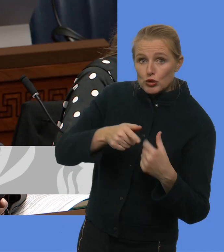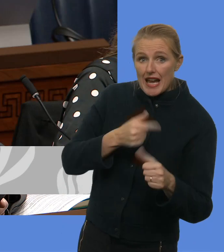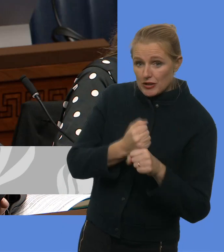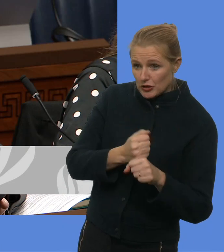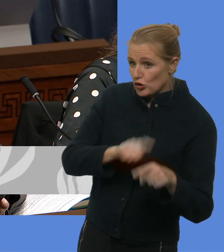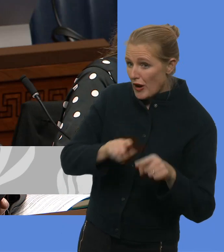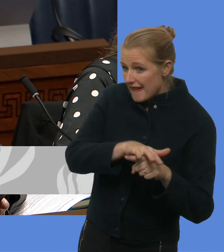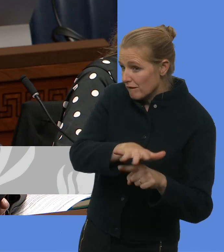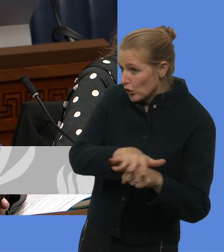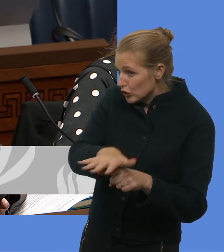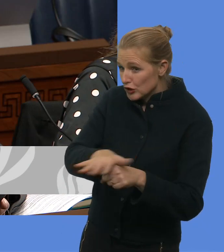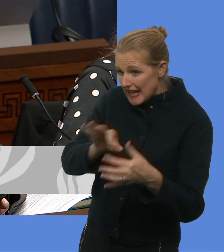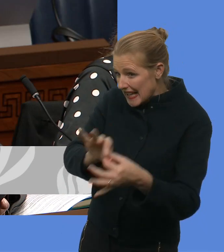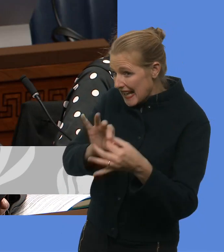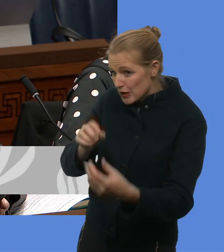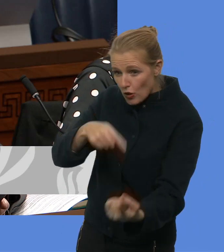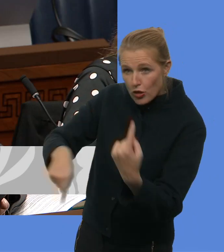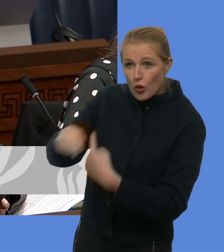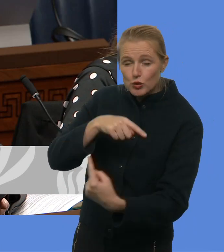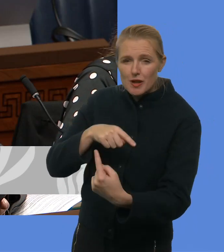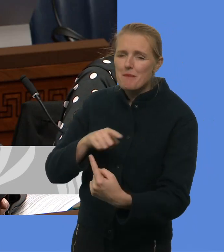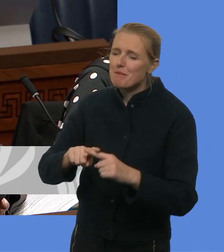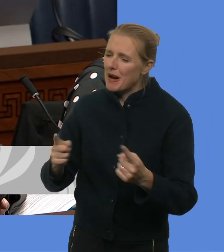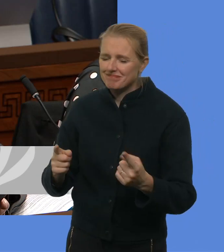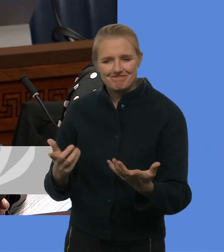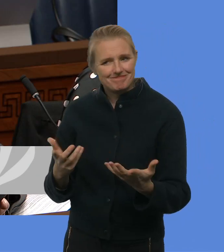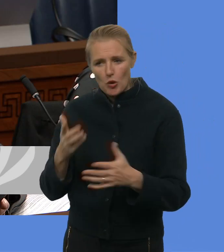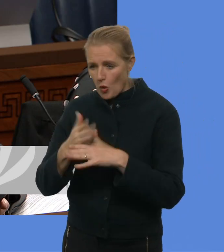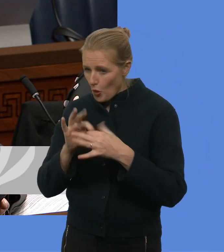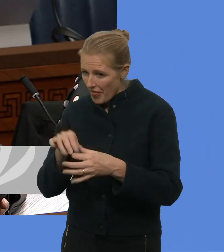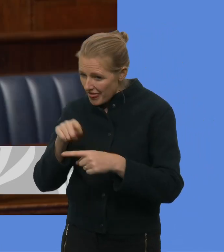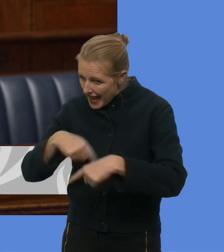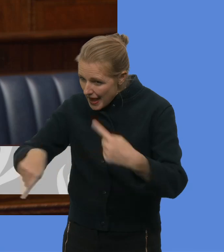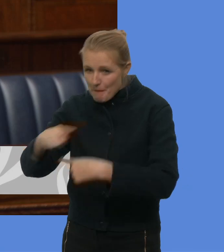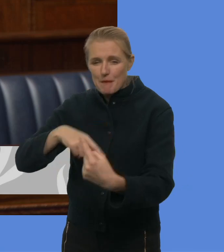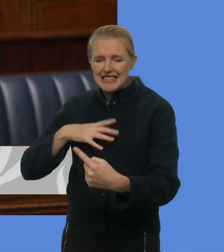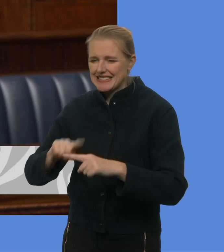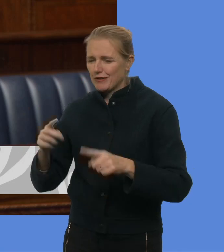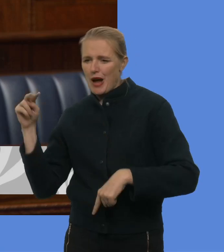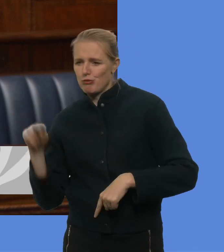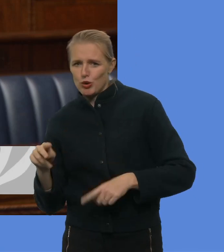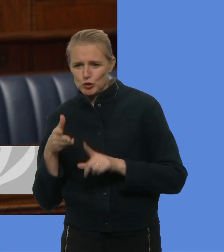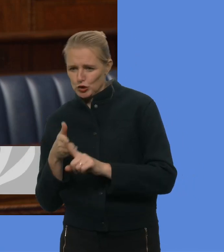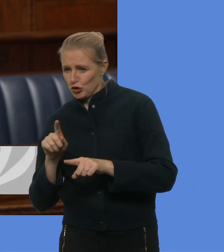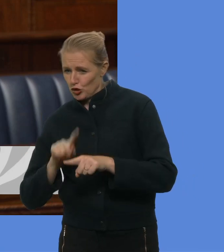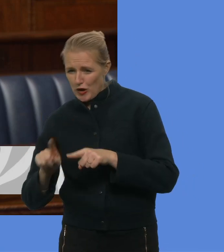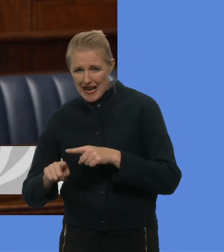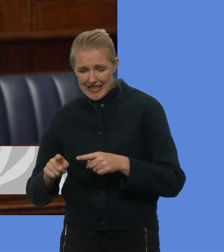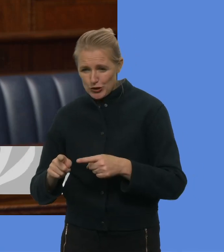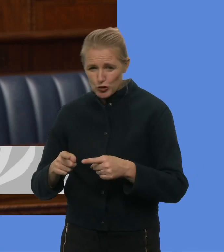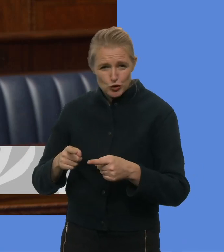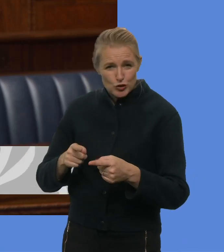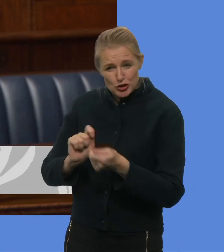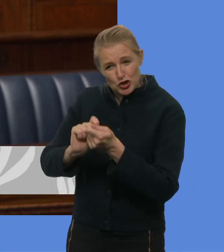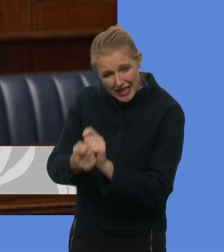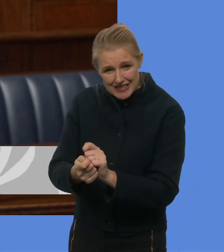best to ensure that we can engage with those. It probably requires a different approach, but we're very much looking at that to try to really take that on and to change